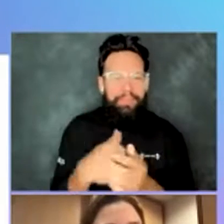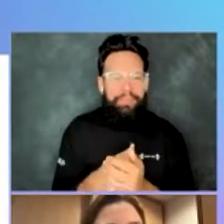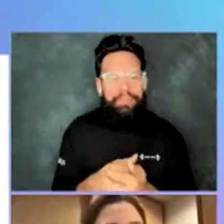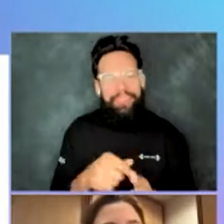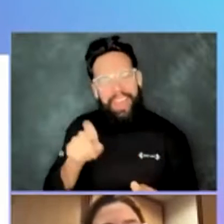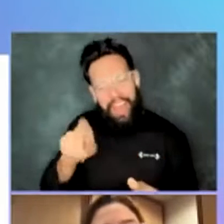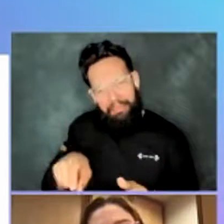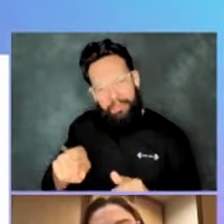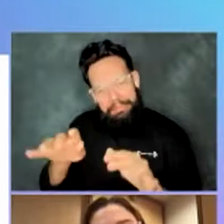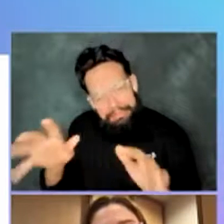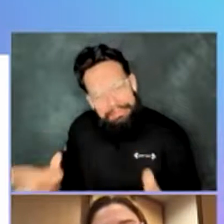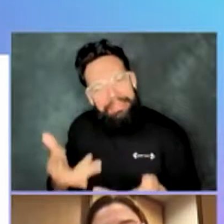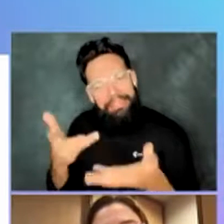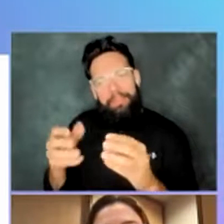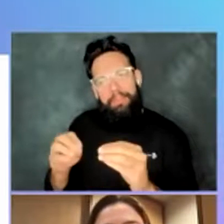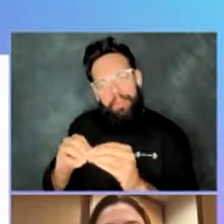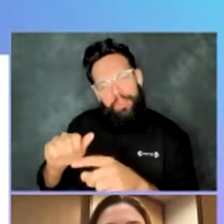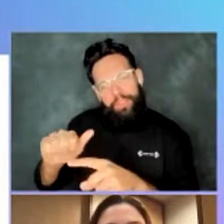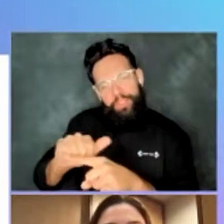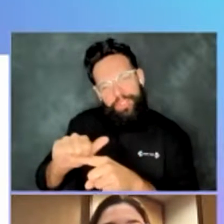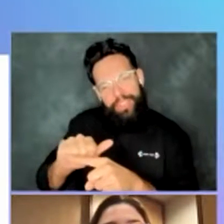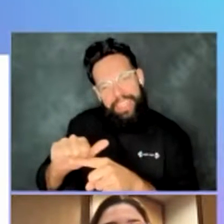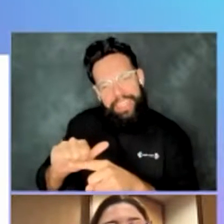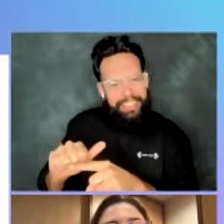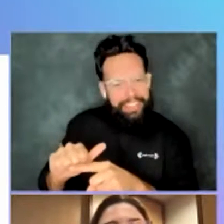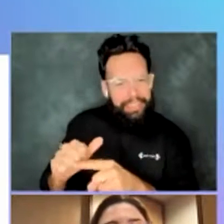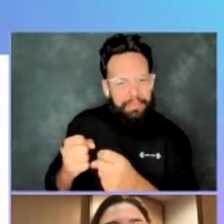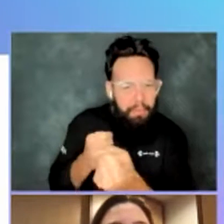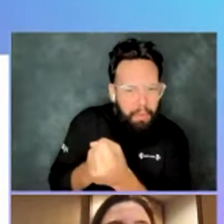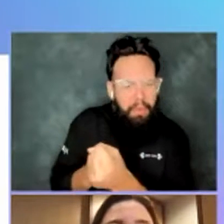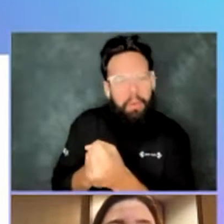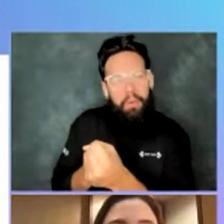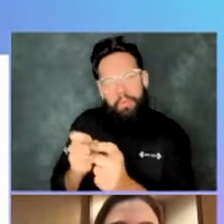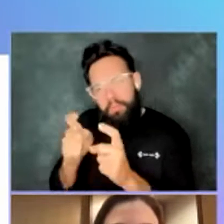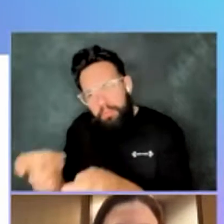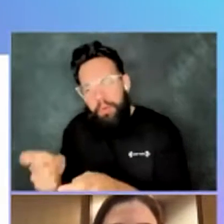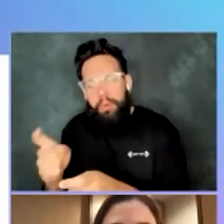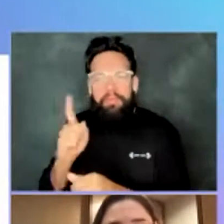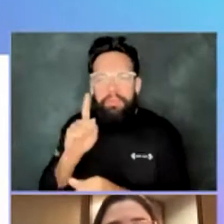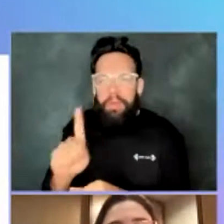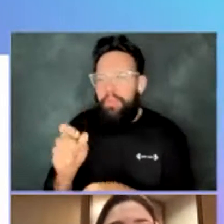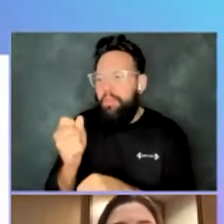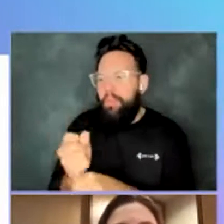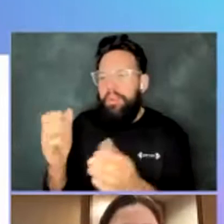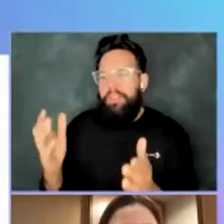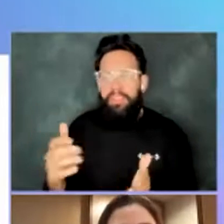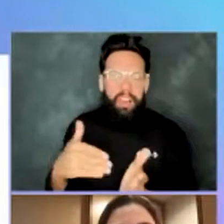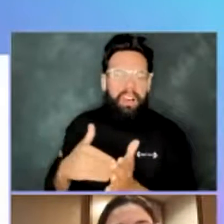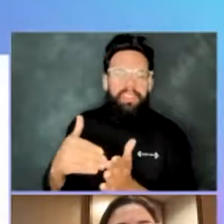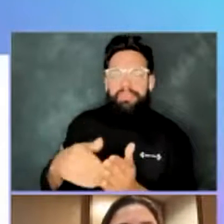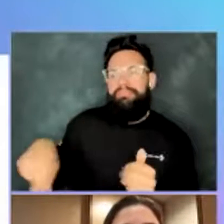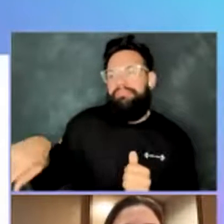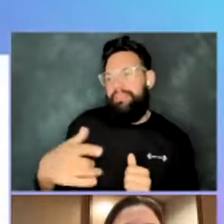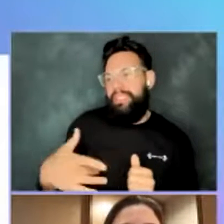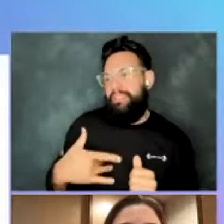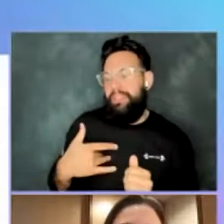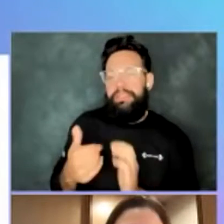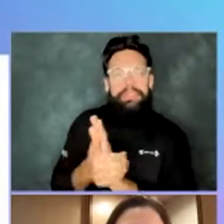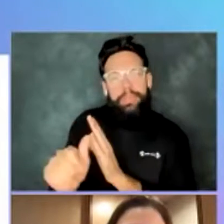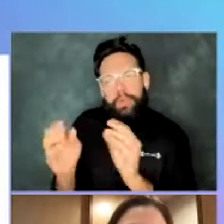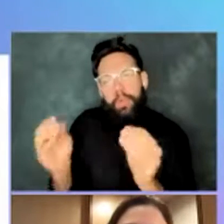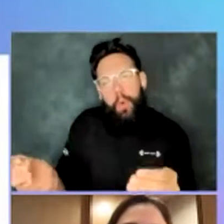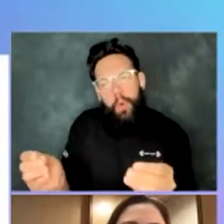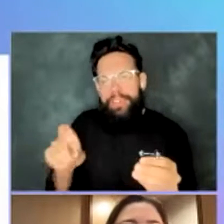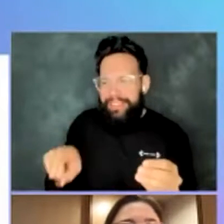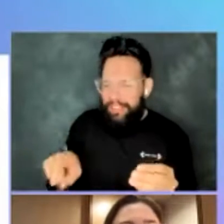bottom-up work. So this is typically a sign that your teams don't feel like they have the skills to do the work, so they're not enabled. So you need to think about how